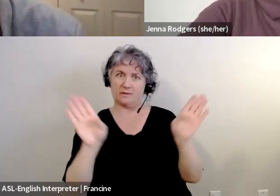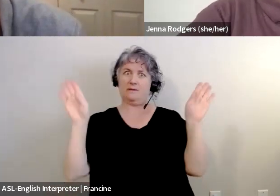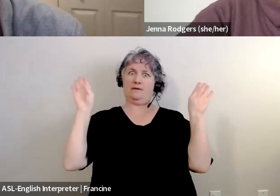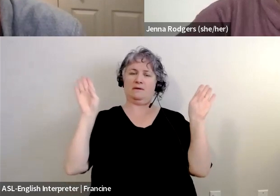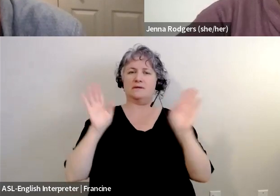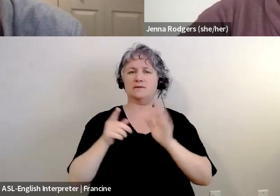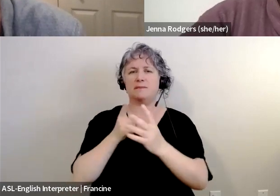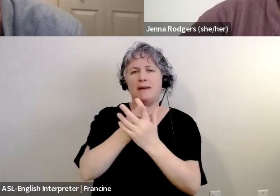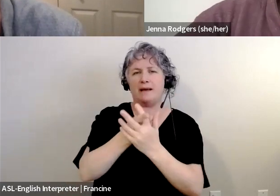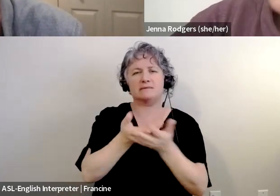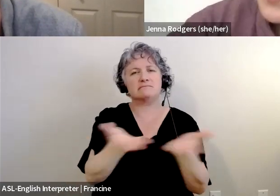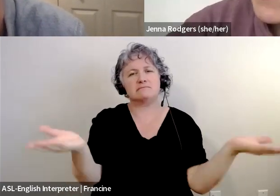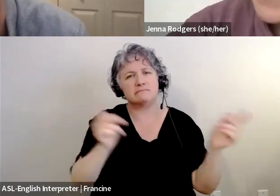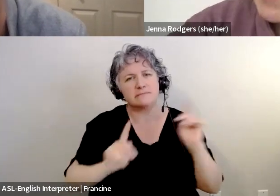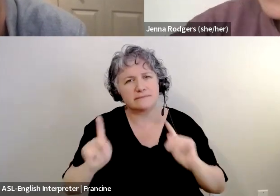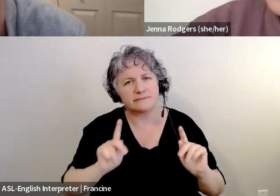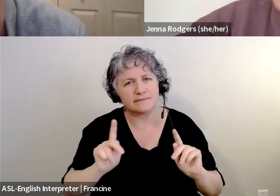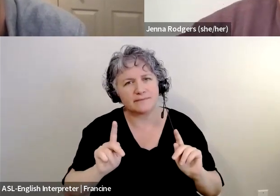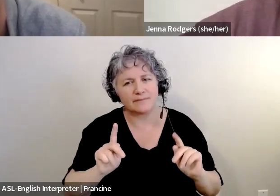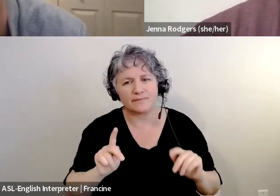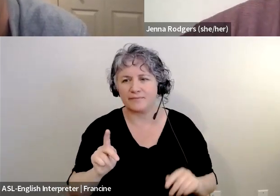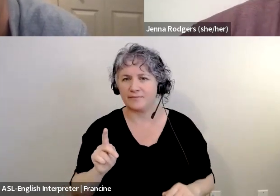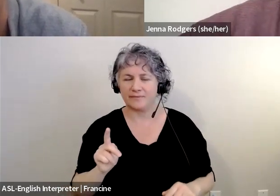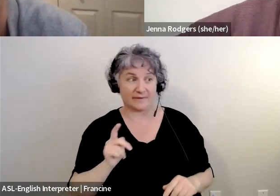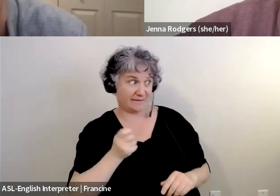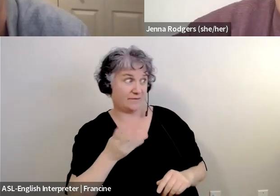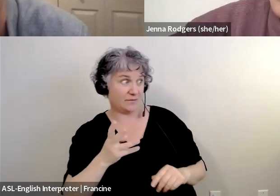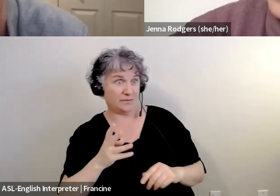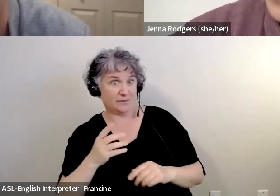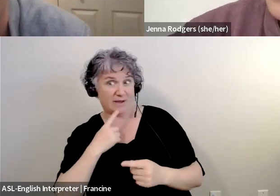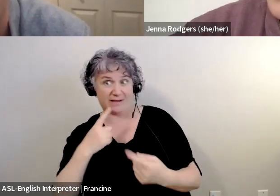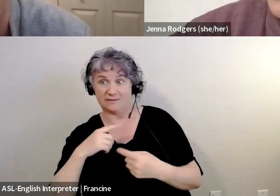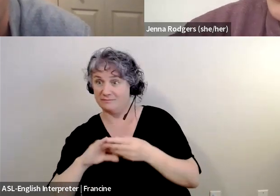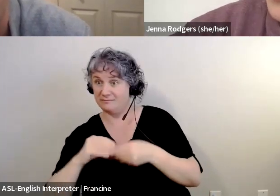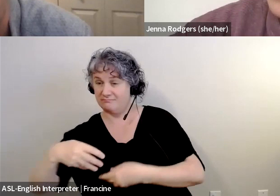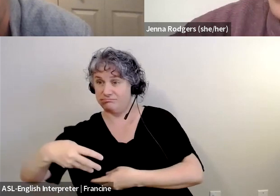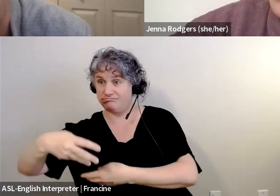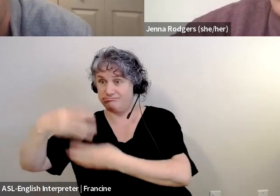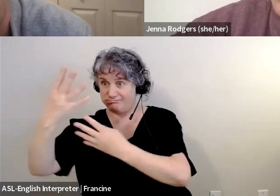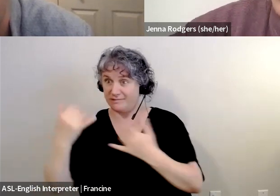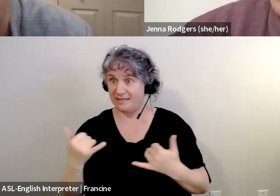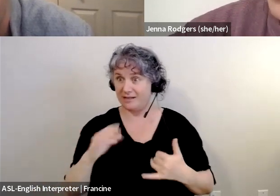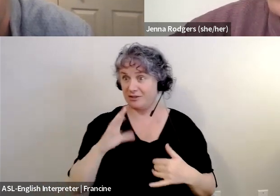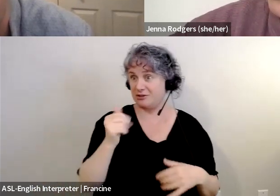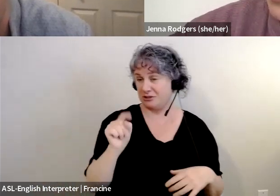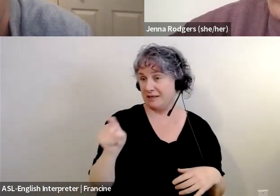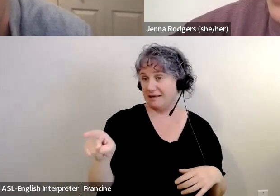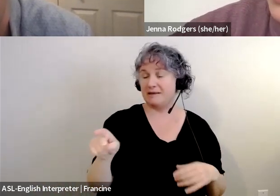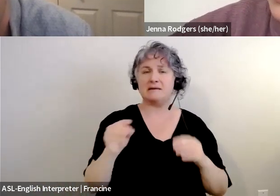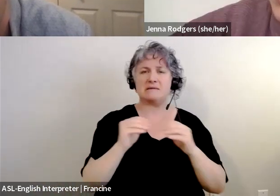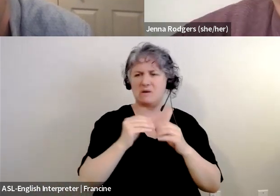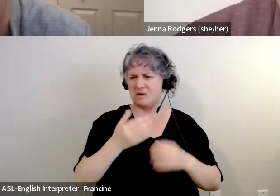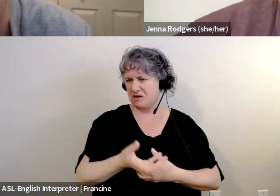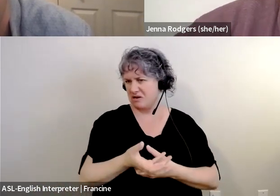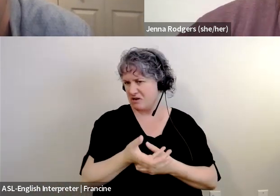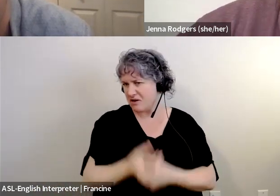I think we have some. Yeah, we have a couple of nice answers coming into the chat about being more confident